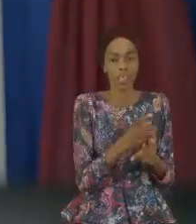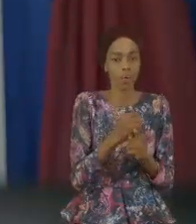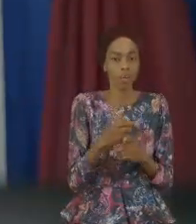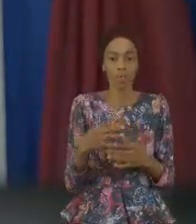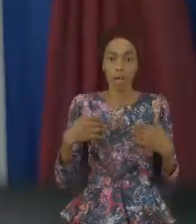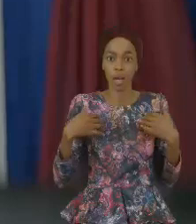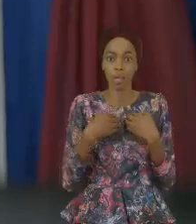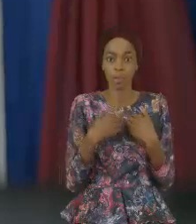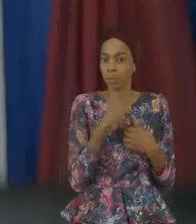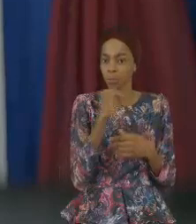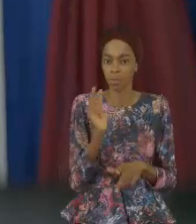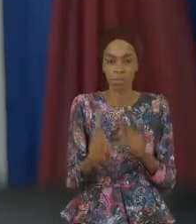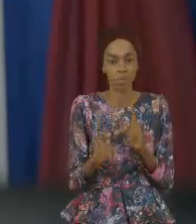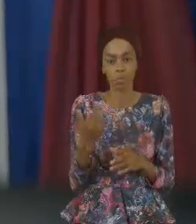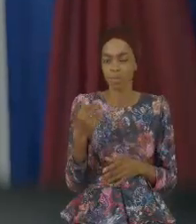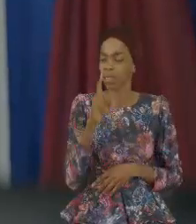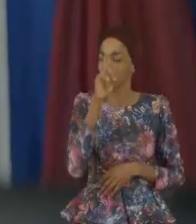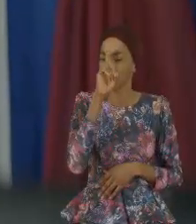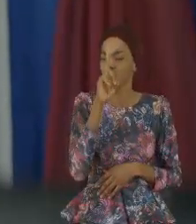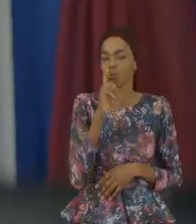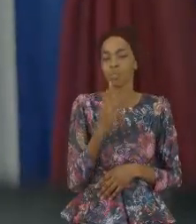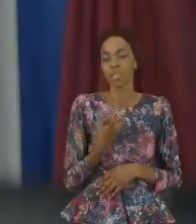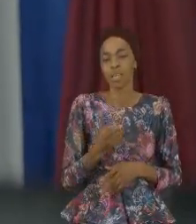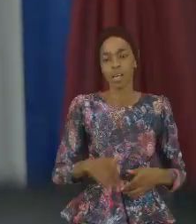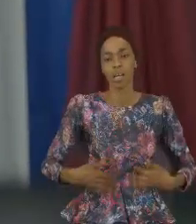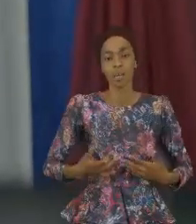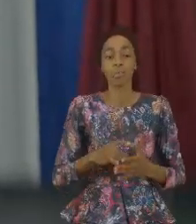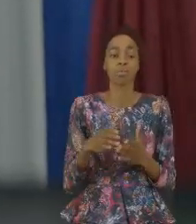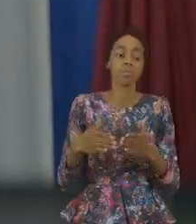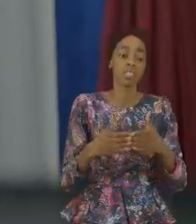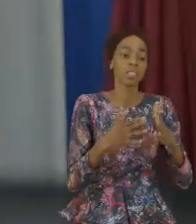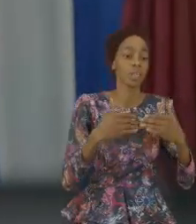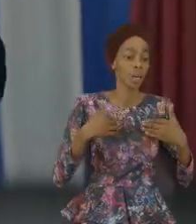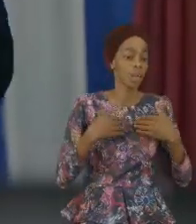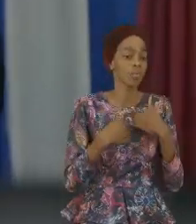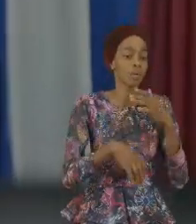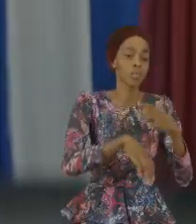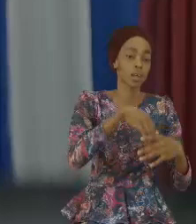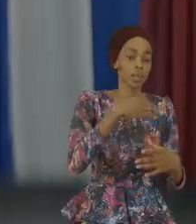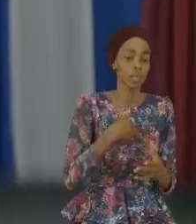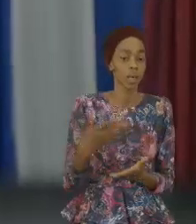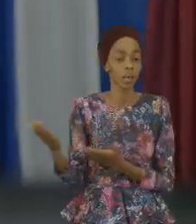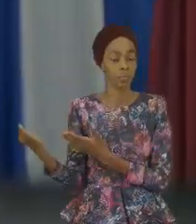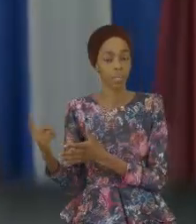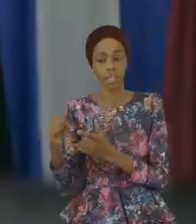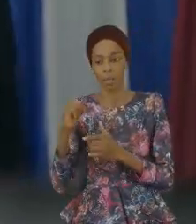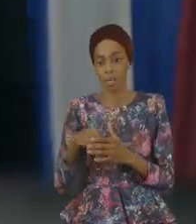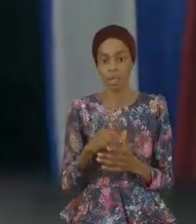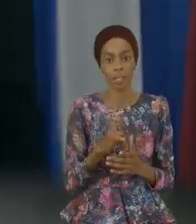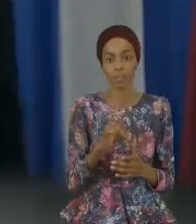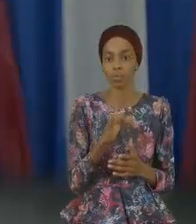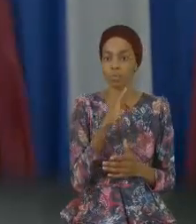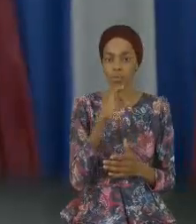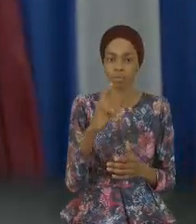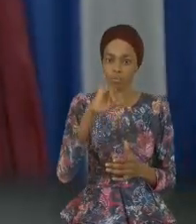a lonely life. He would lead the cattle out and lead them in. Once in a while, the Jethro would say,